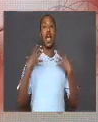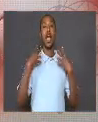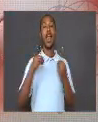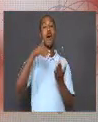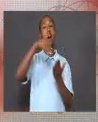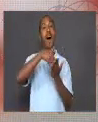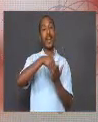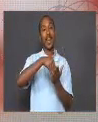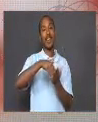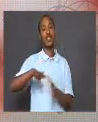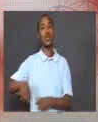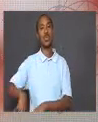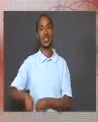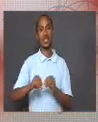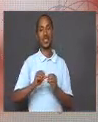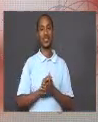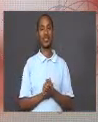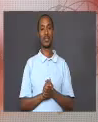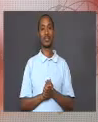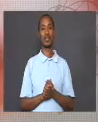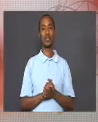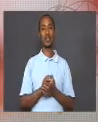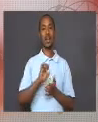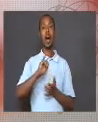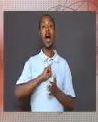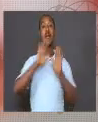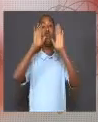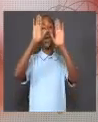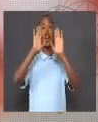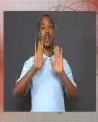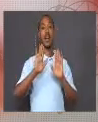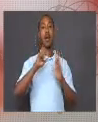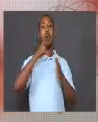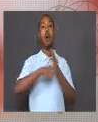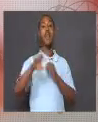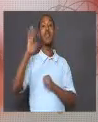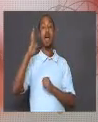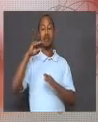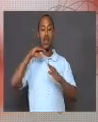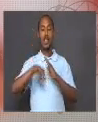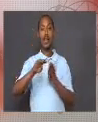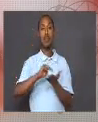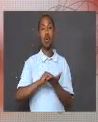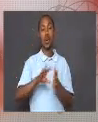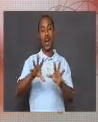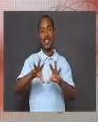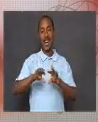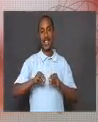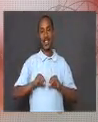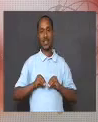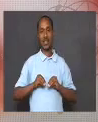Hello again, students. I wonder what type of intermolecular